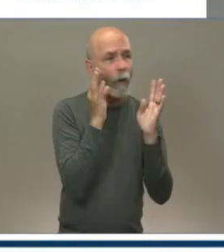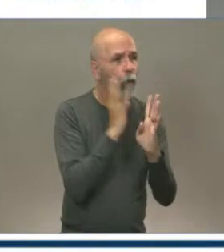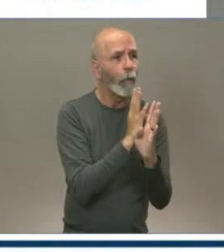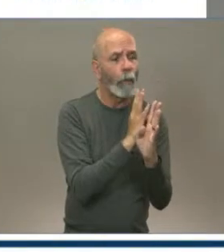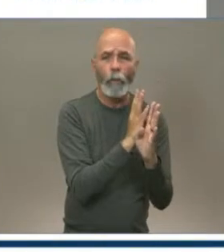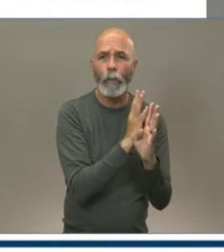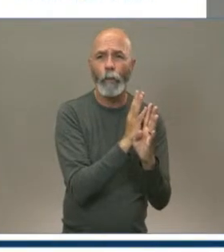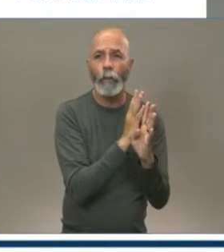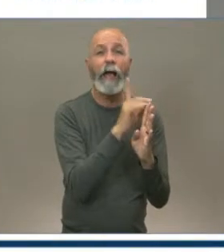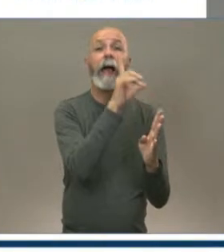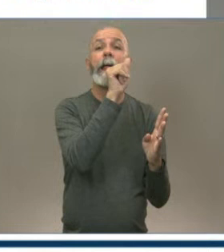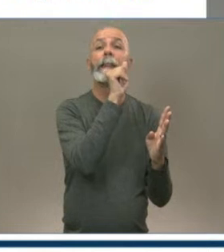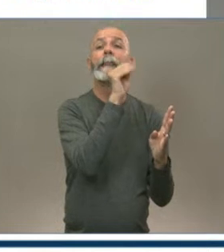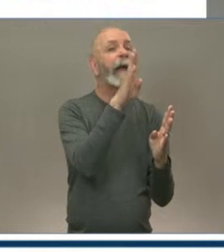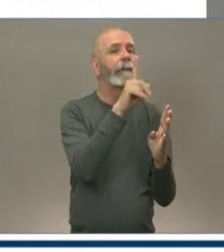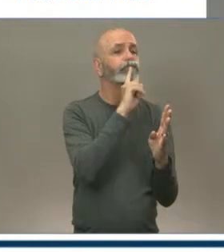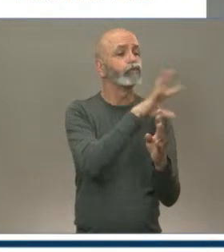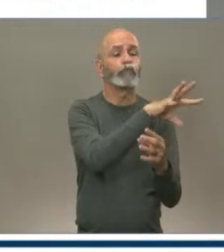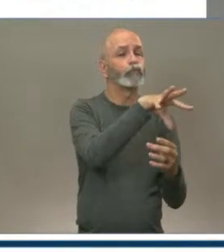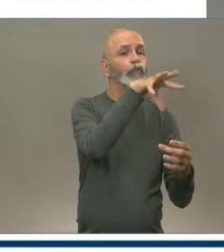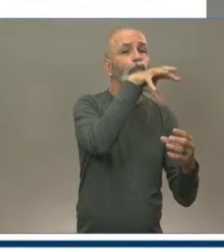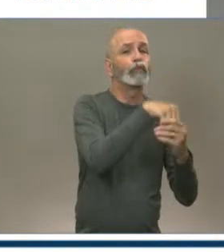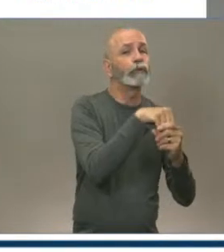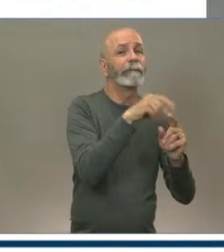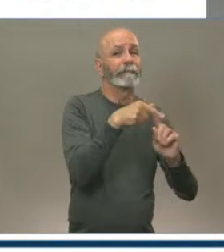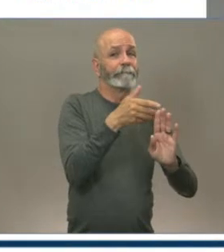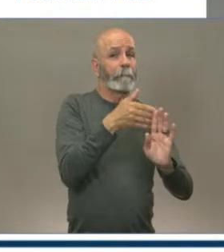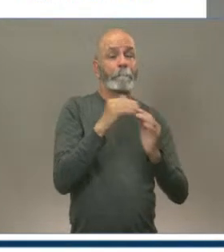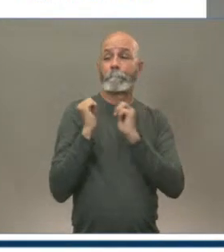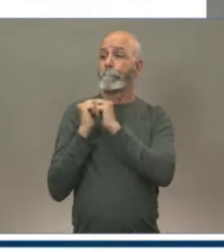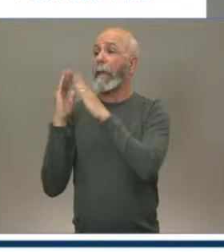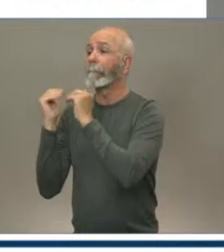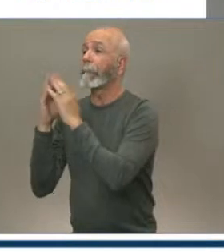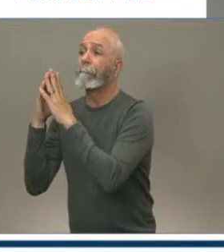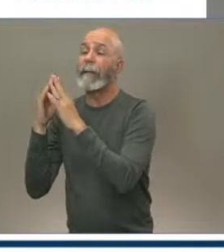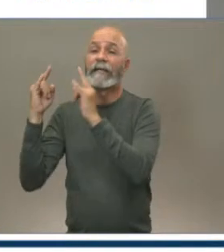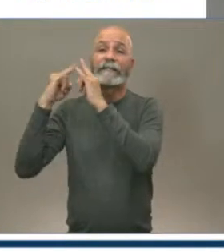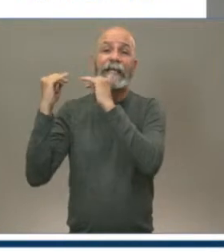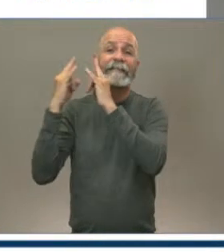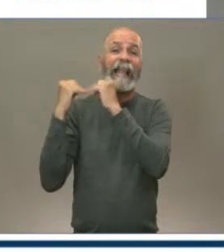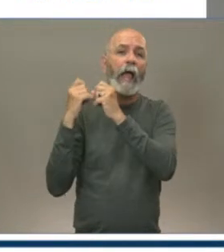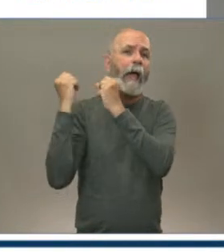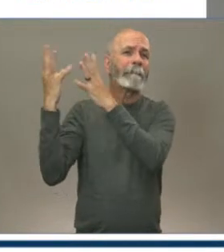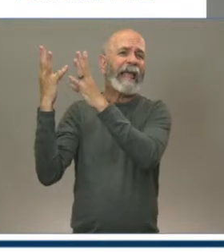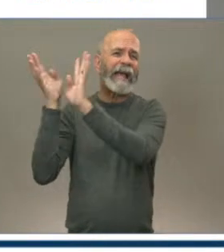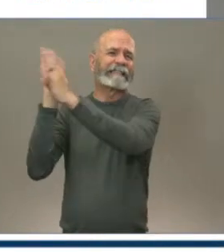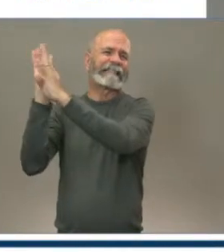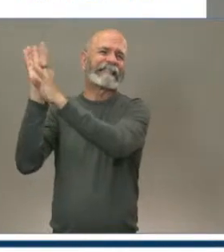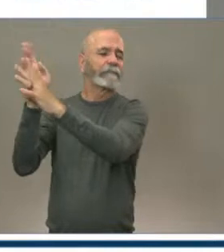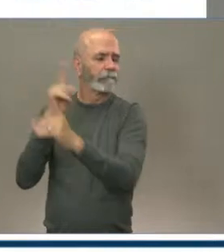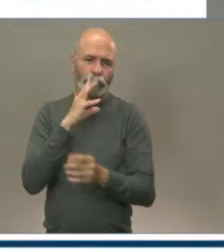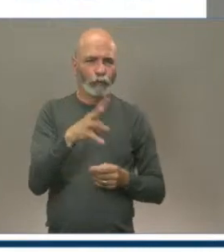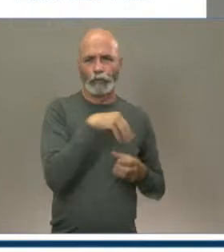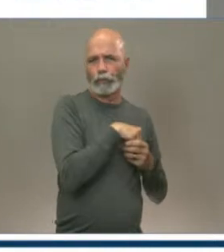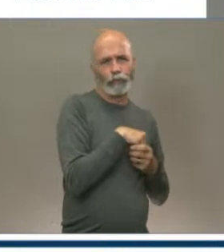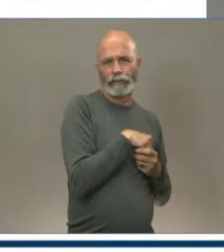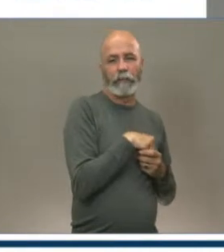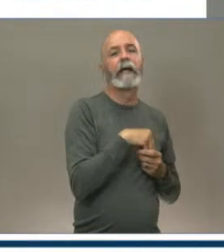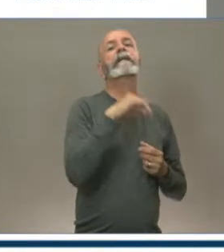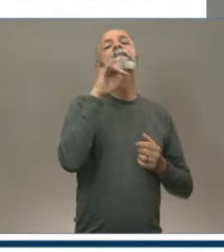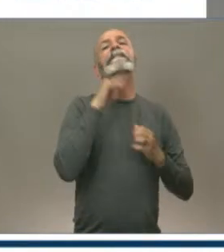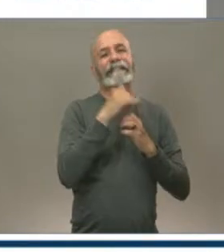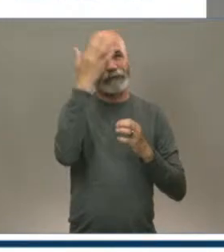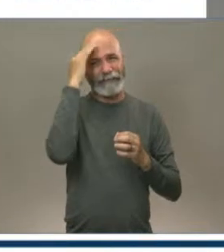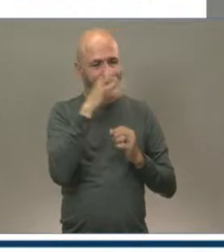several thousand cases that we're doing through pop-ups. But we are still testing lots of people. We have additional